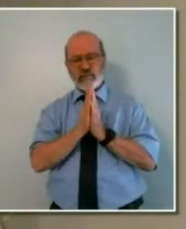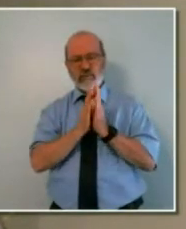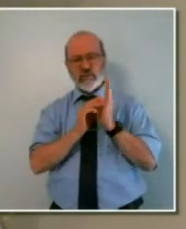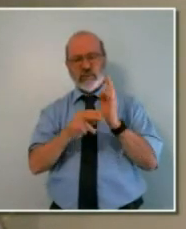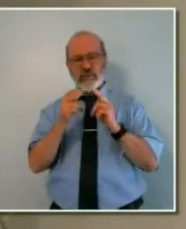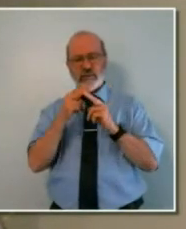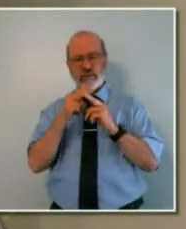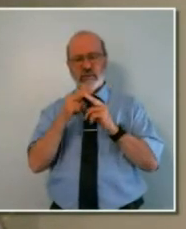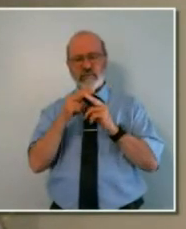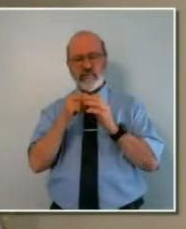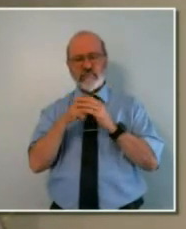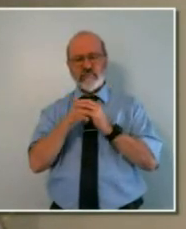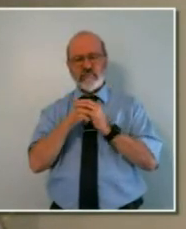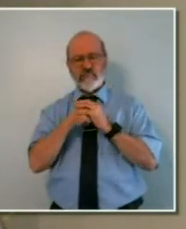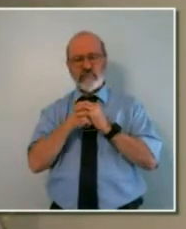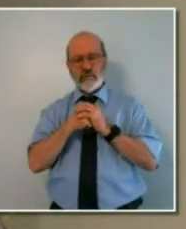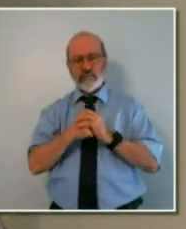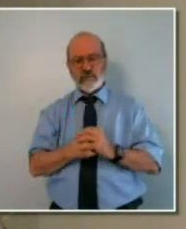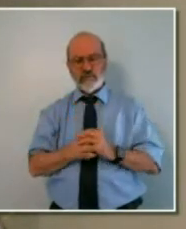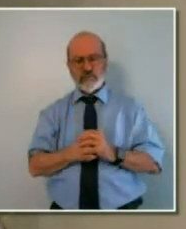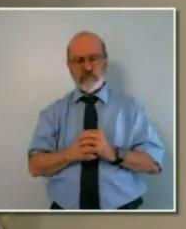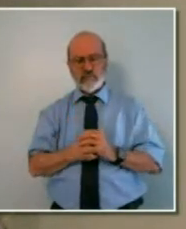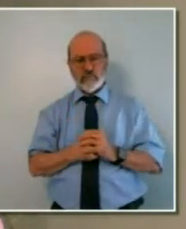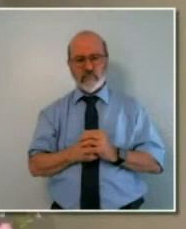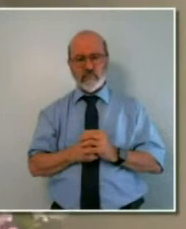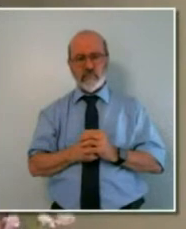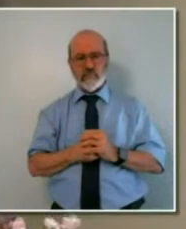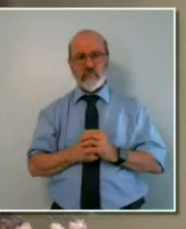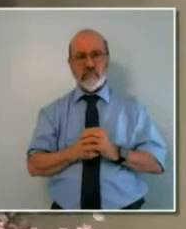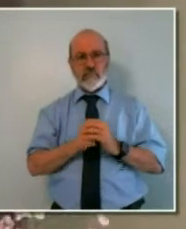name. Amen.